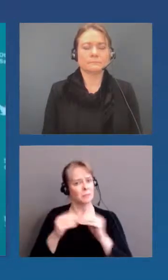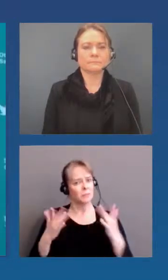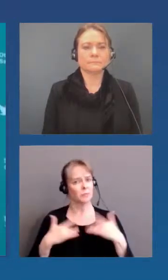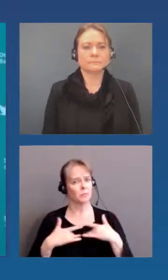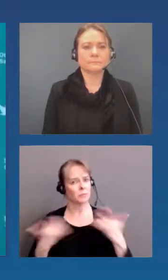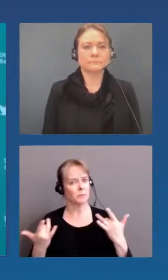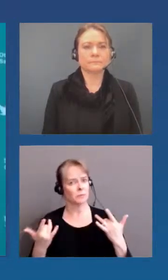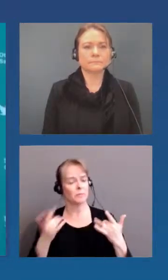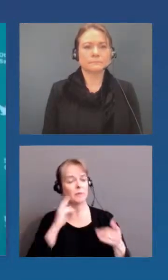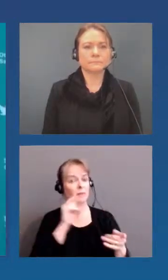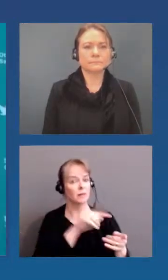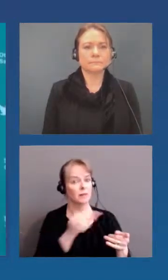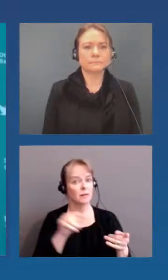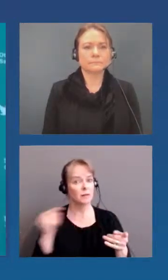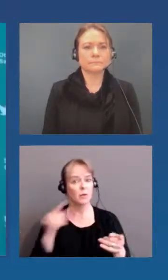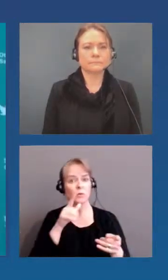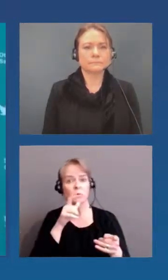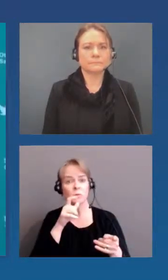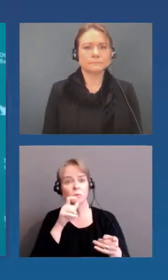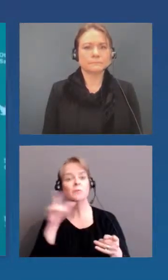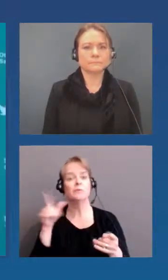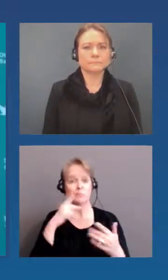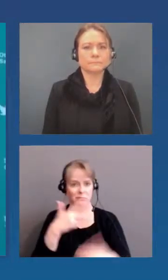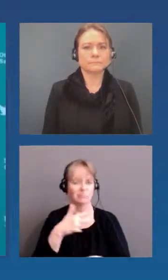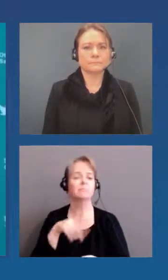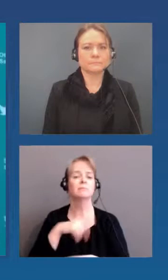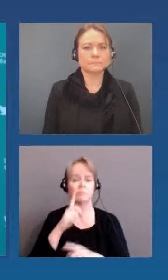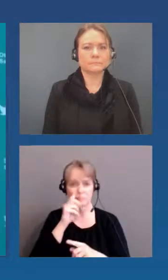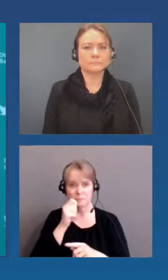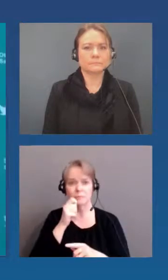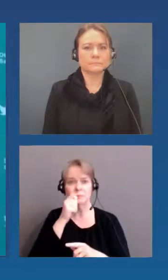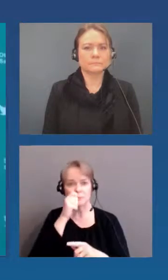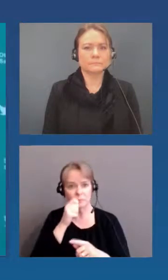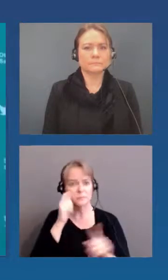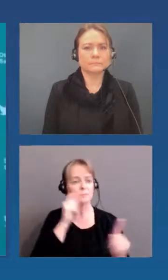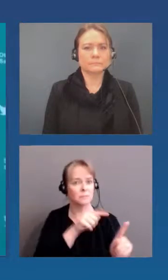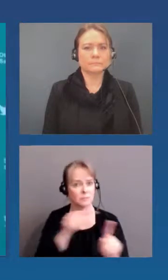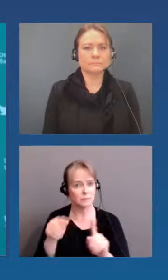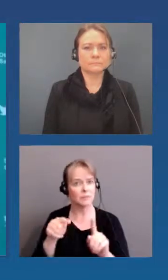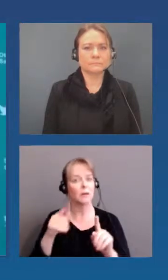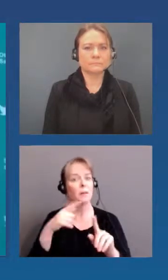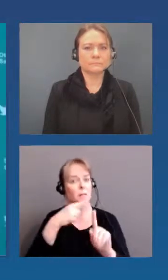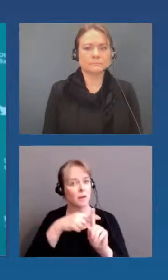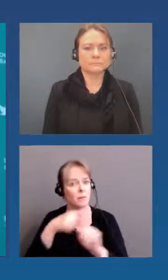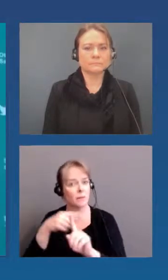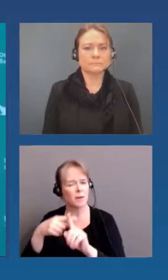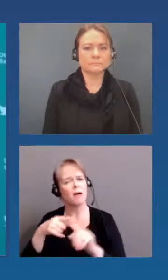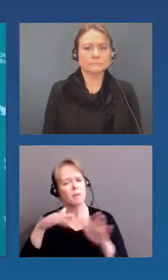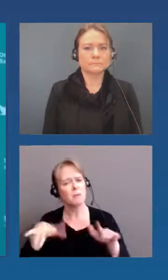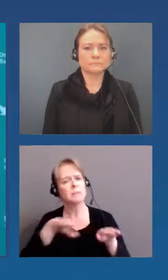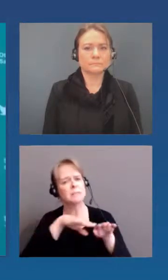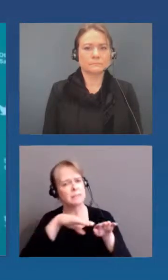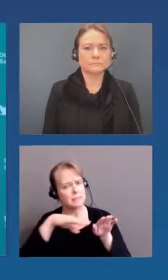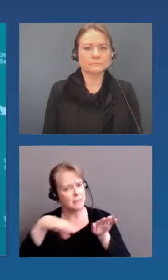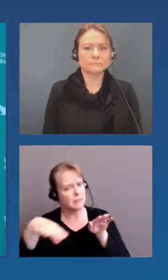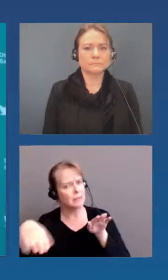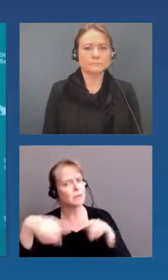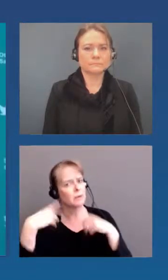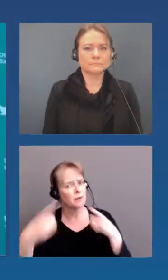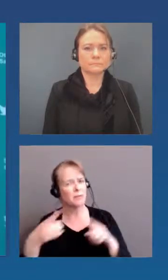people testing positive for COVID-19 is relatively stable, we have had a sharp rise of COVID in our